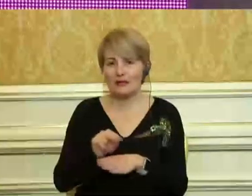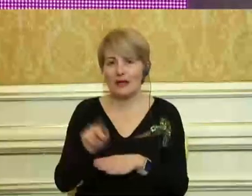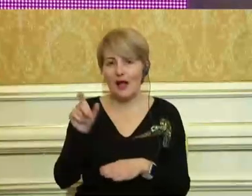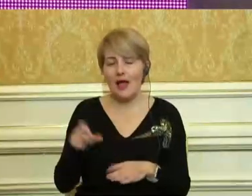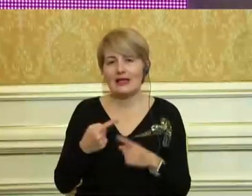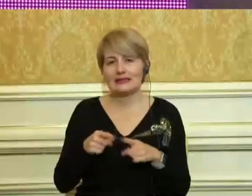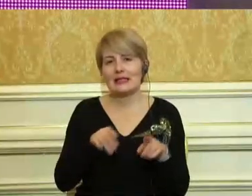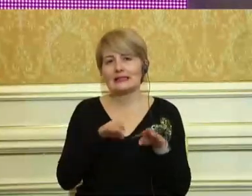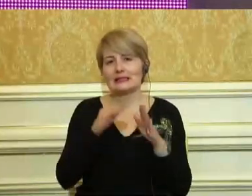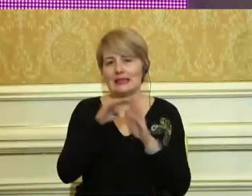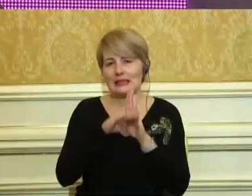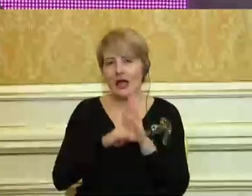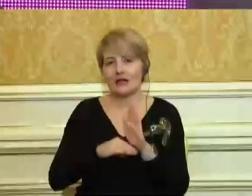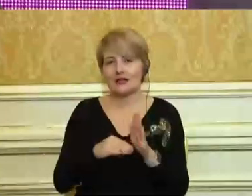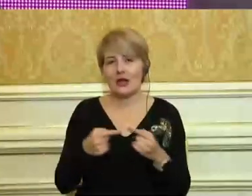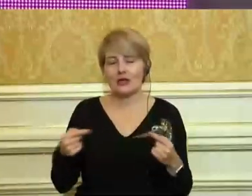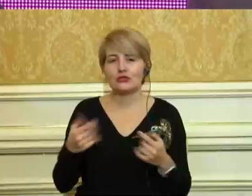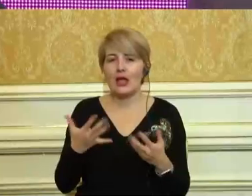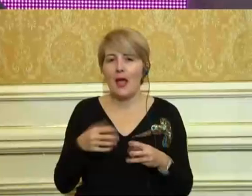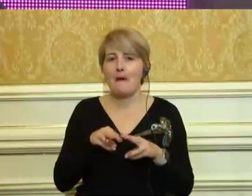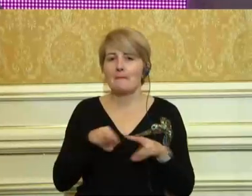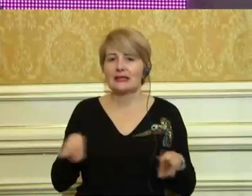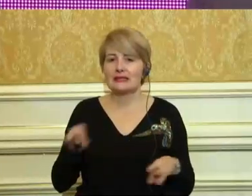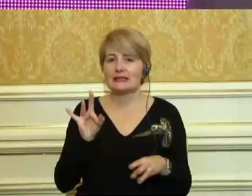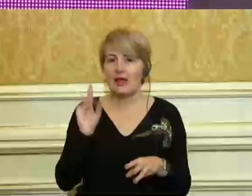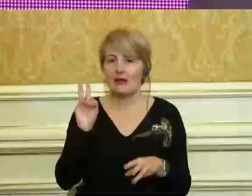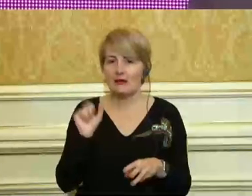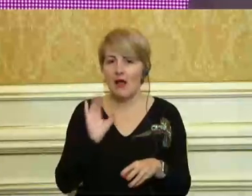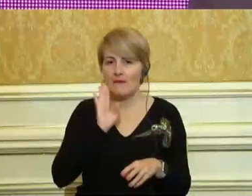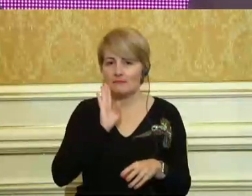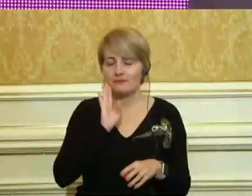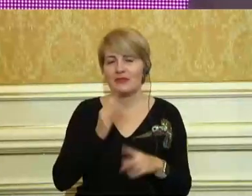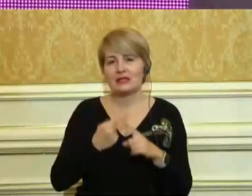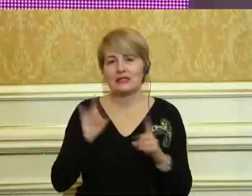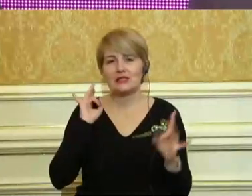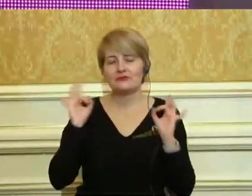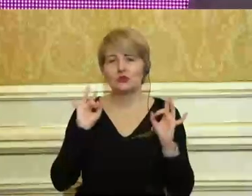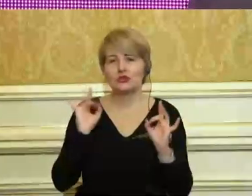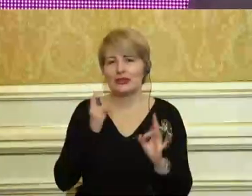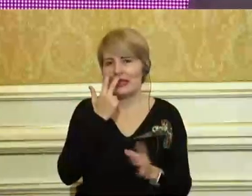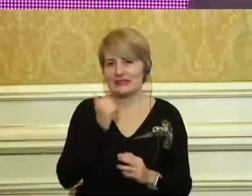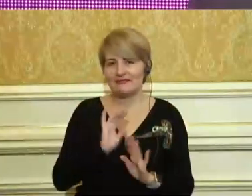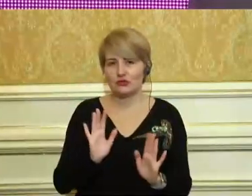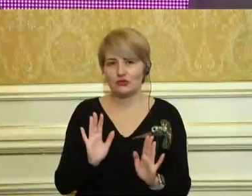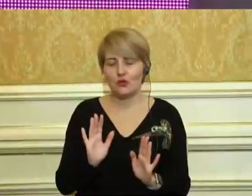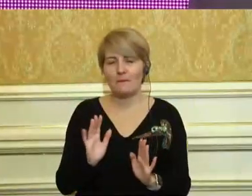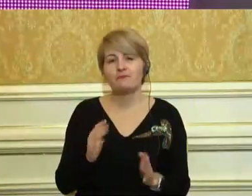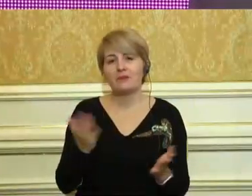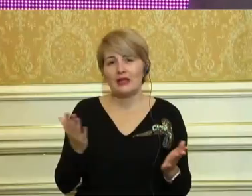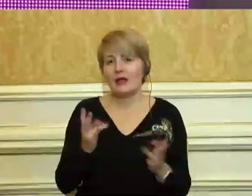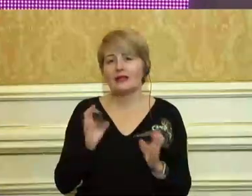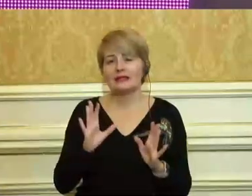we say teacher, that's what we say she teacher. That's a standard understanding. When we say she minister, it's